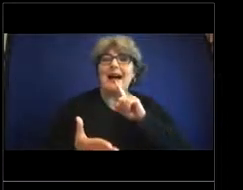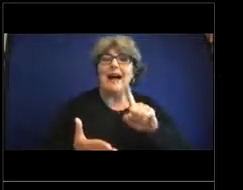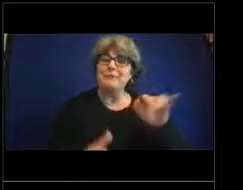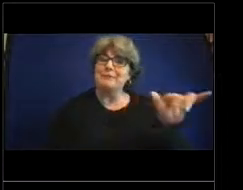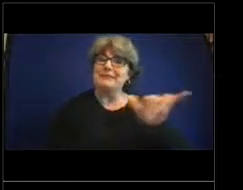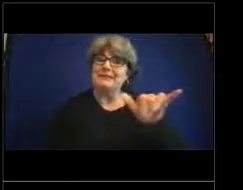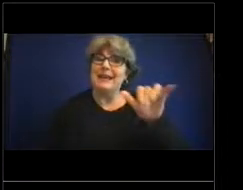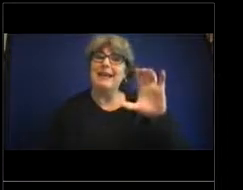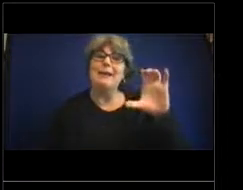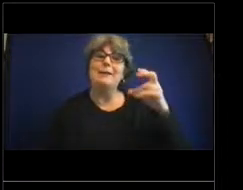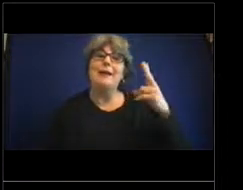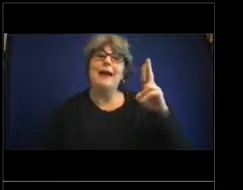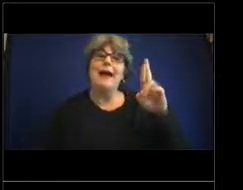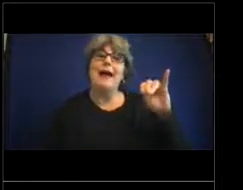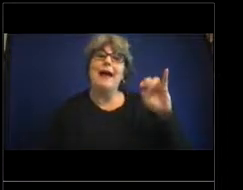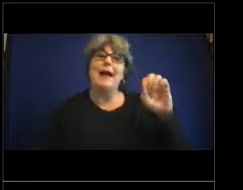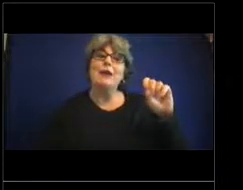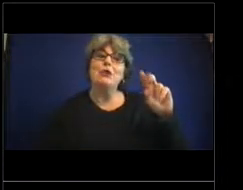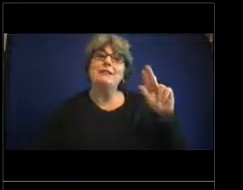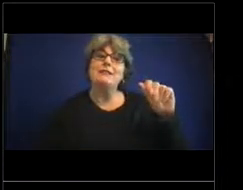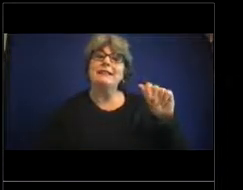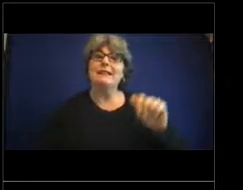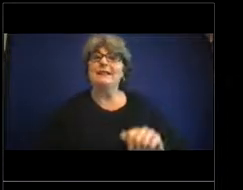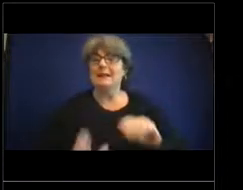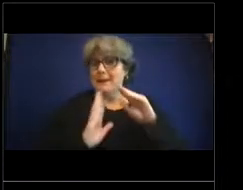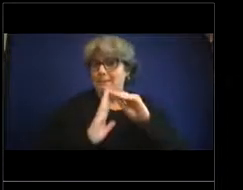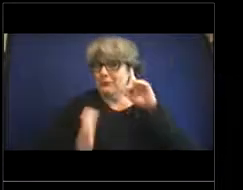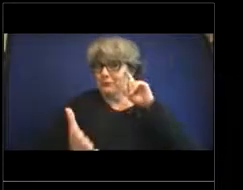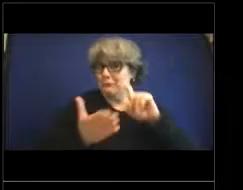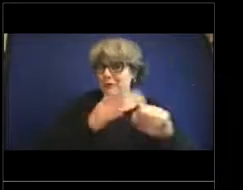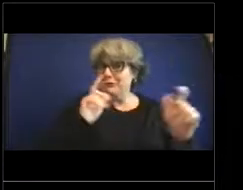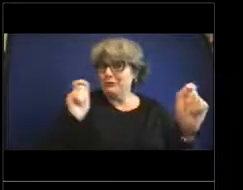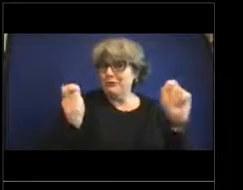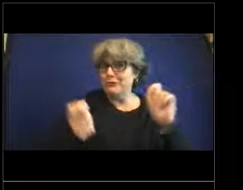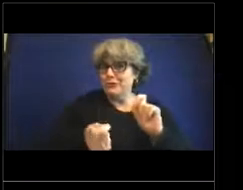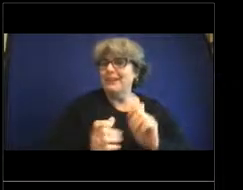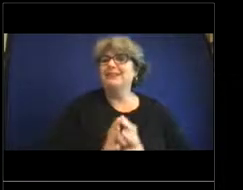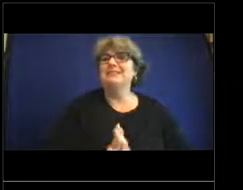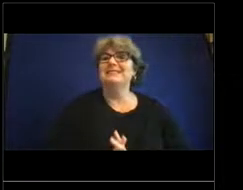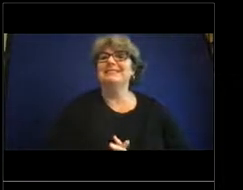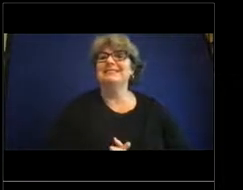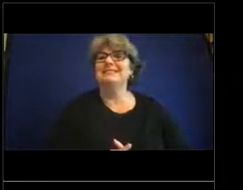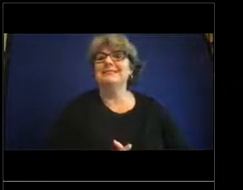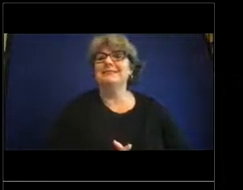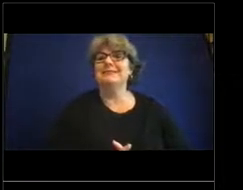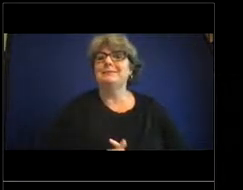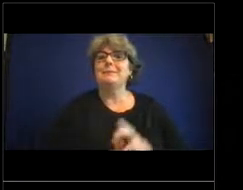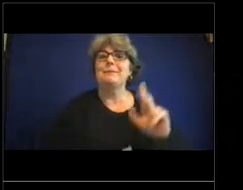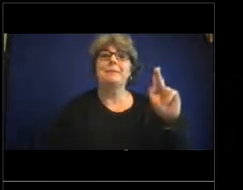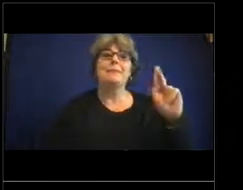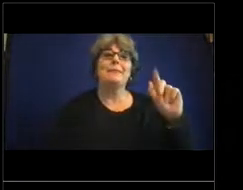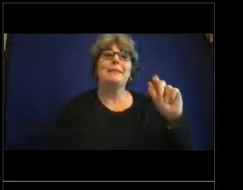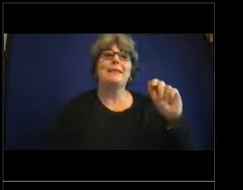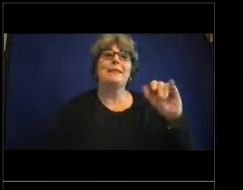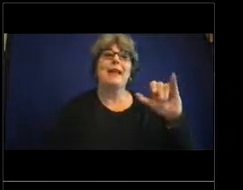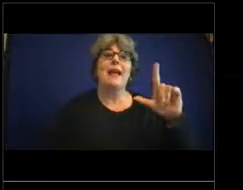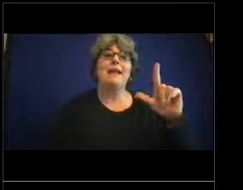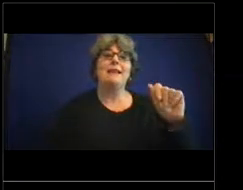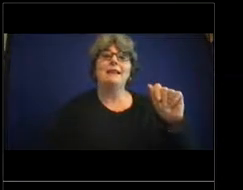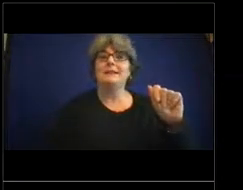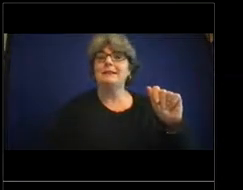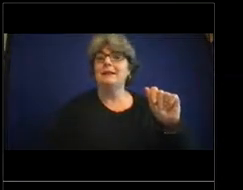too. So hopefully the students here are picking up on some other kinds of change that they might see. Yeah, so we've got Hadley